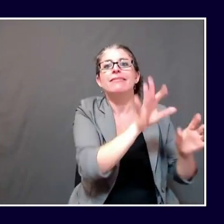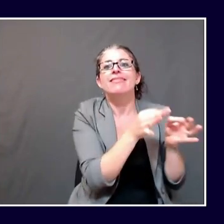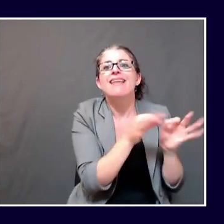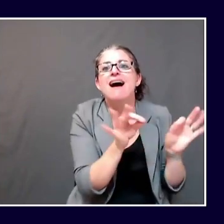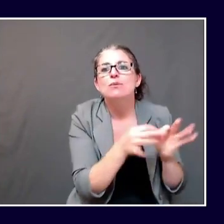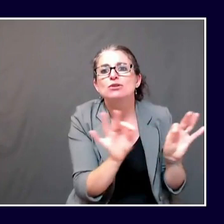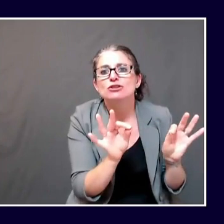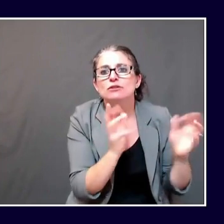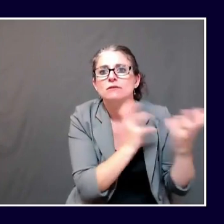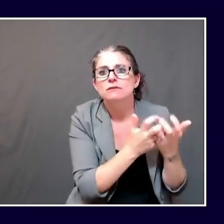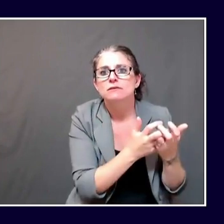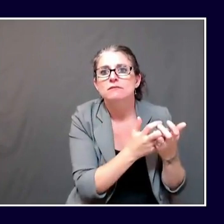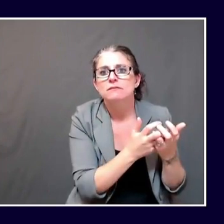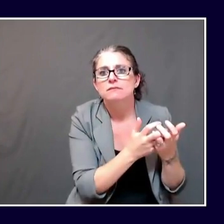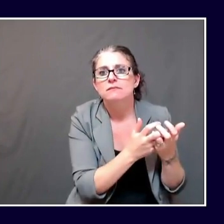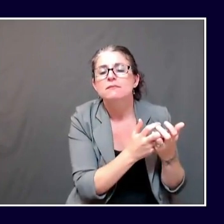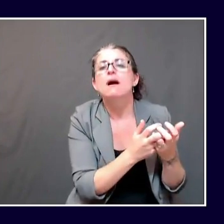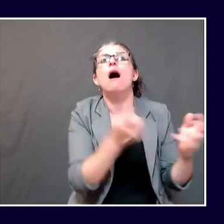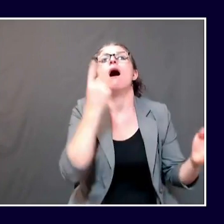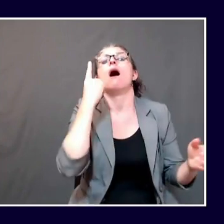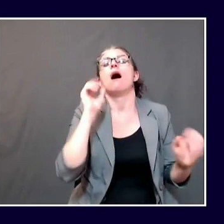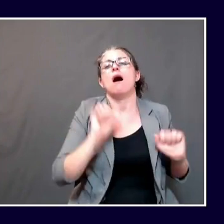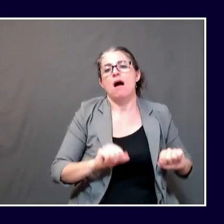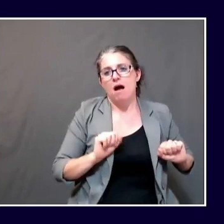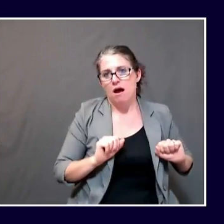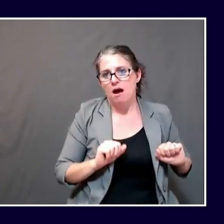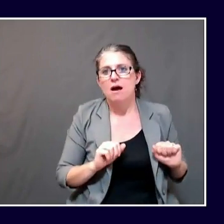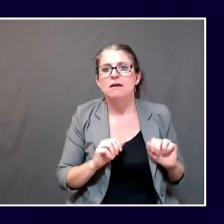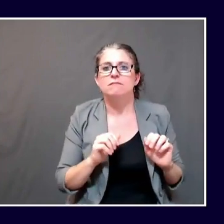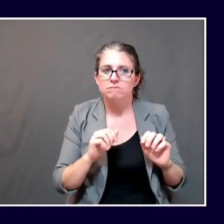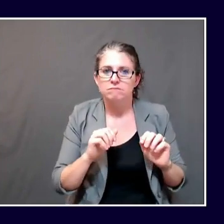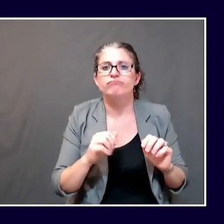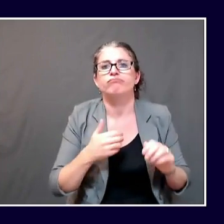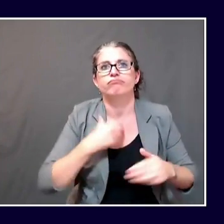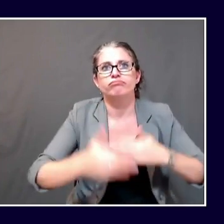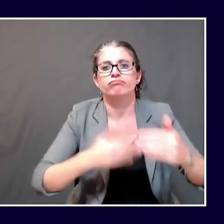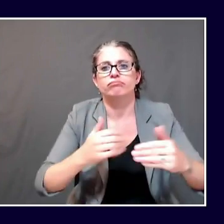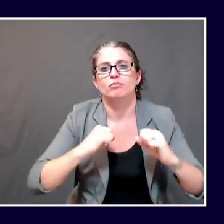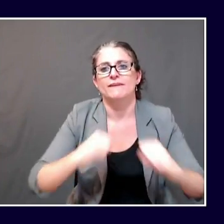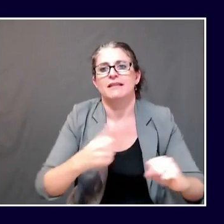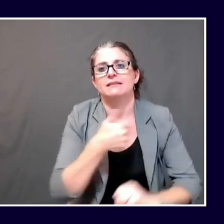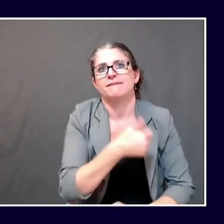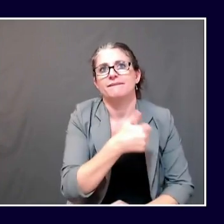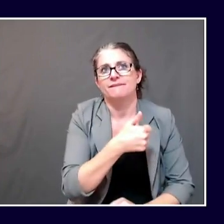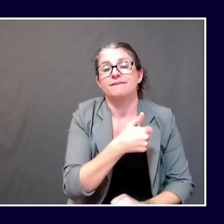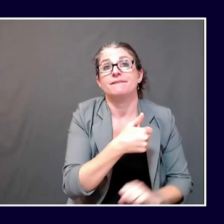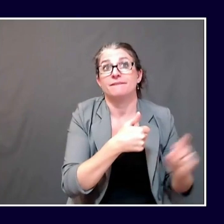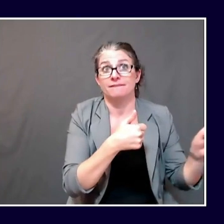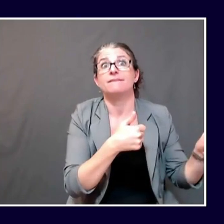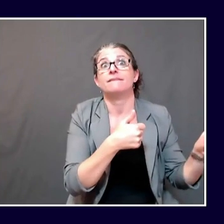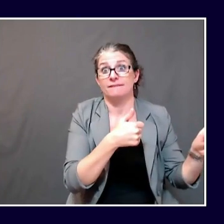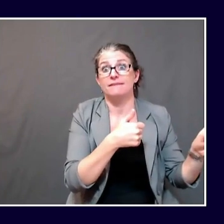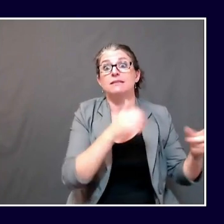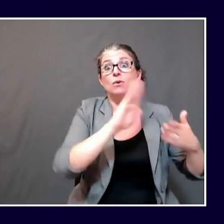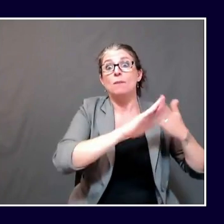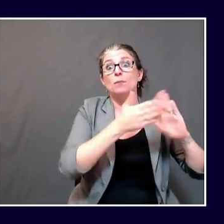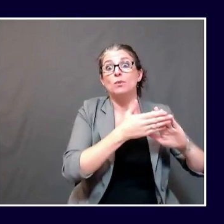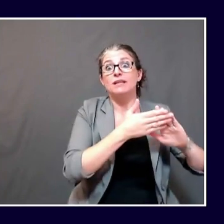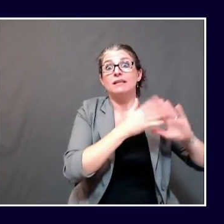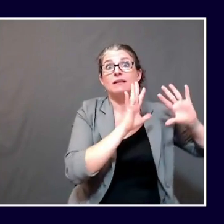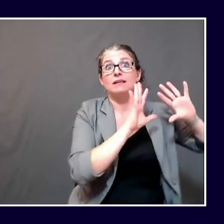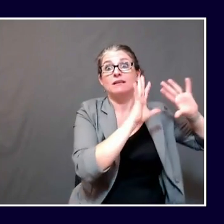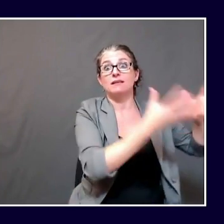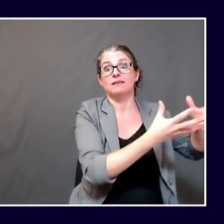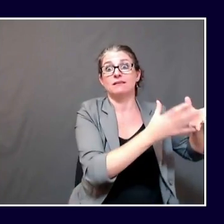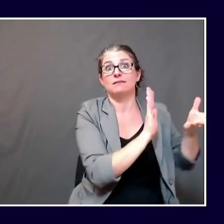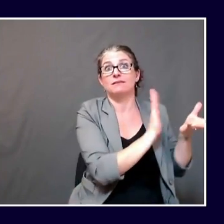sort. Another key aspect of prevention was working with on-the-ground community-based organizations to equip them,